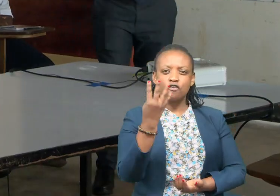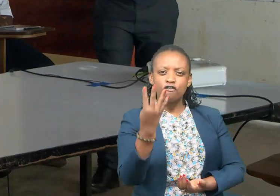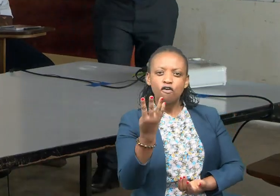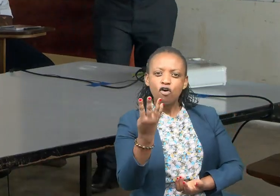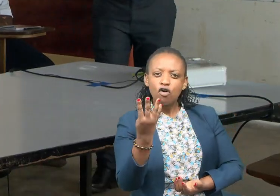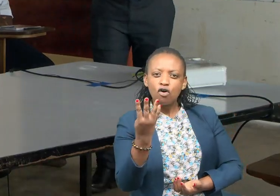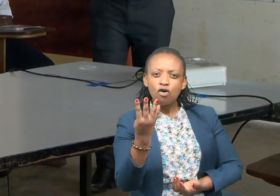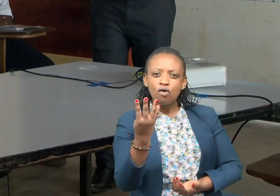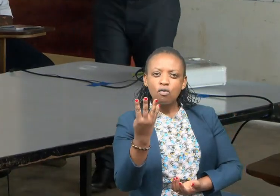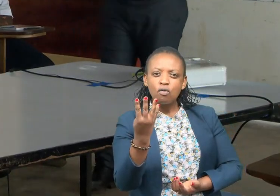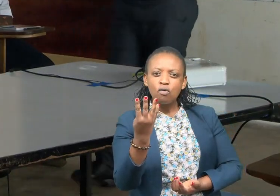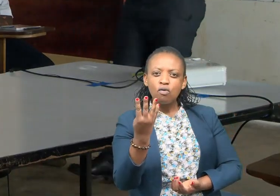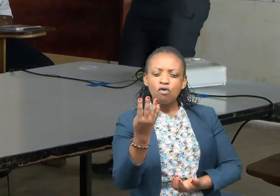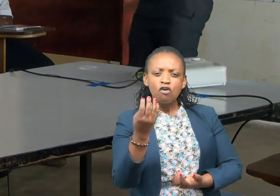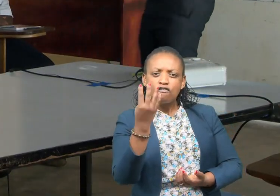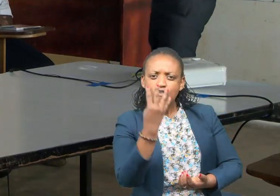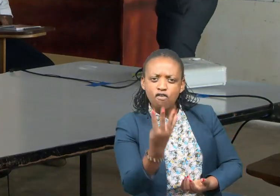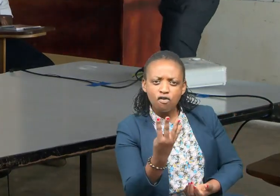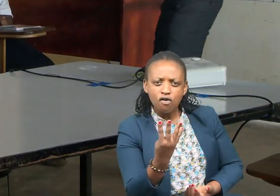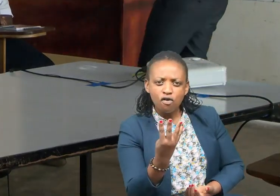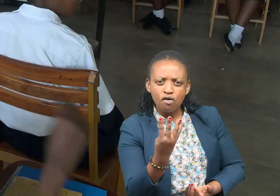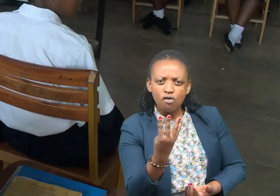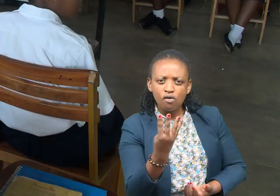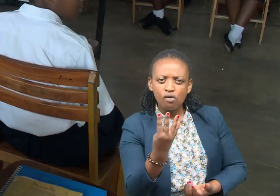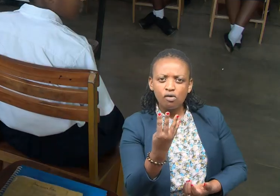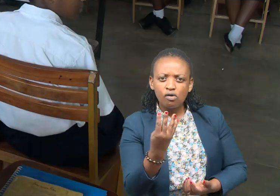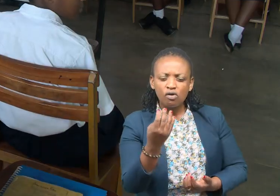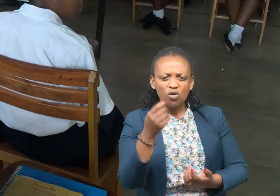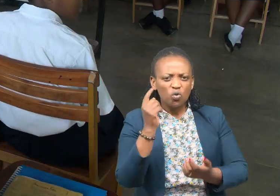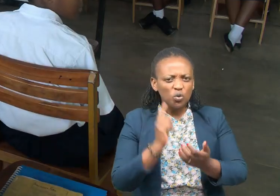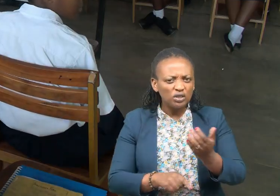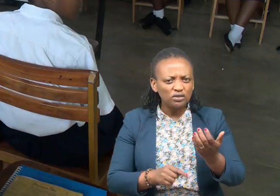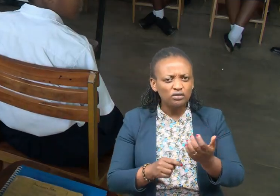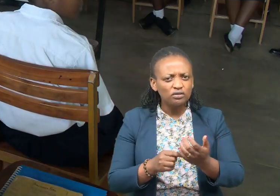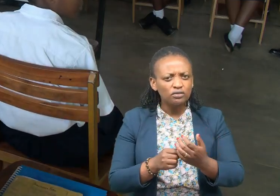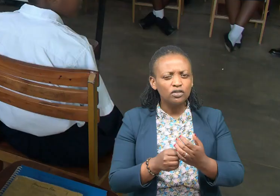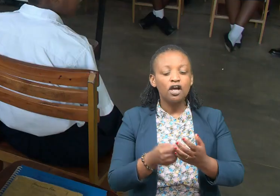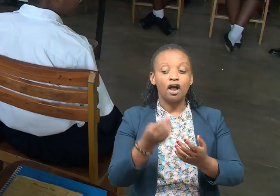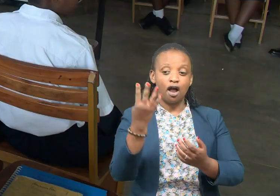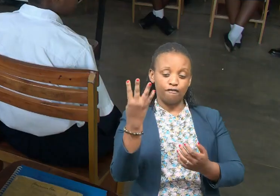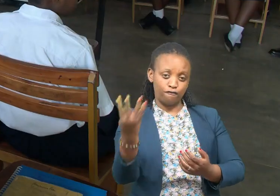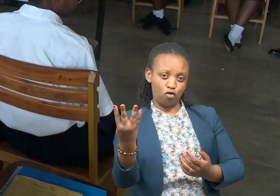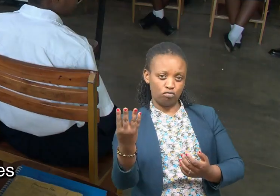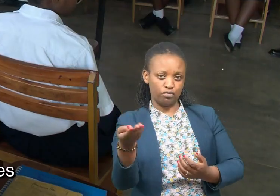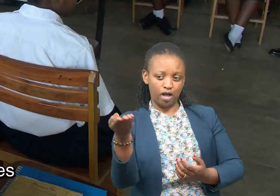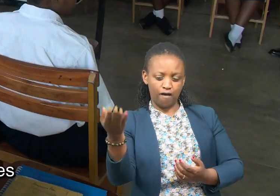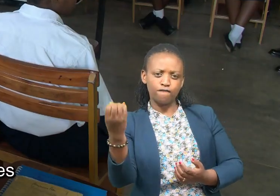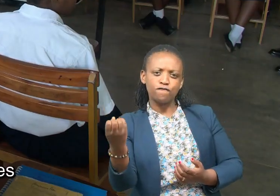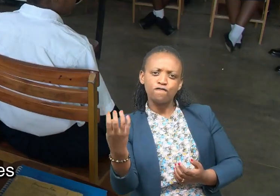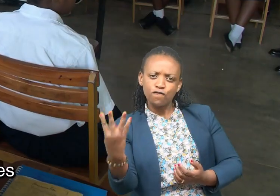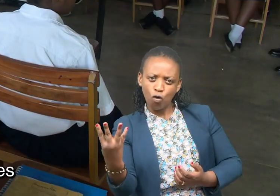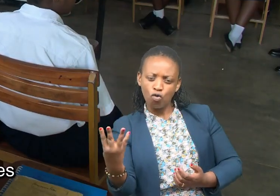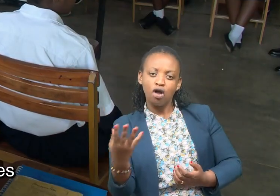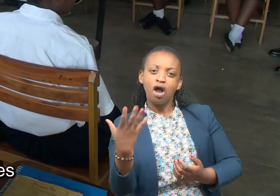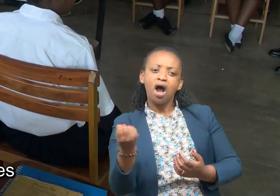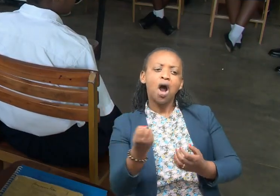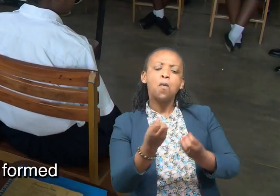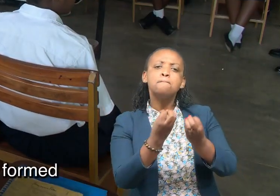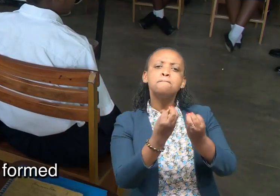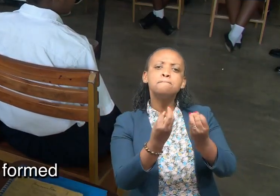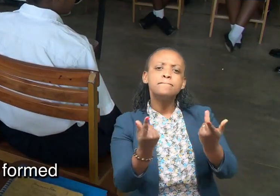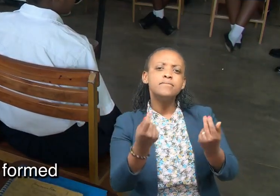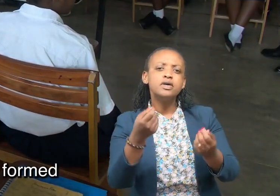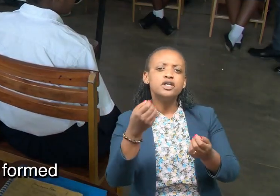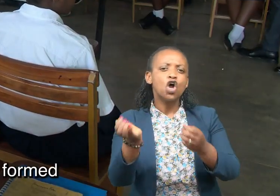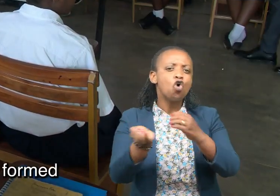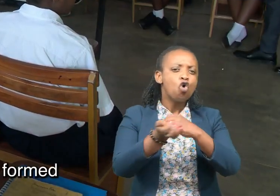4? 4? Okay? There are 4. How many oranges,